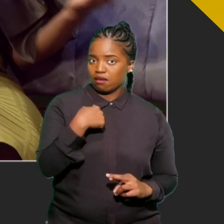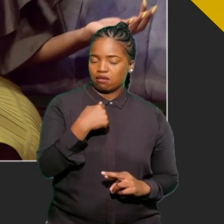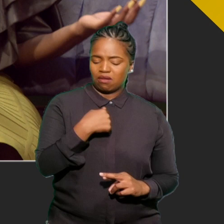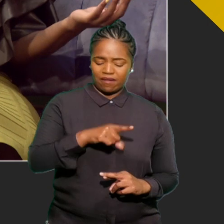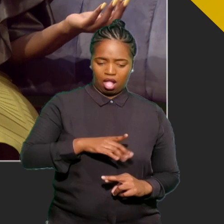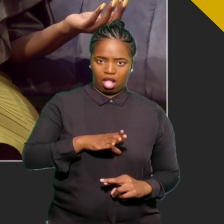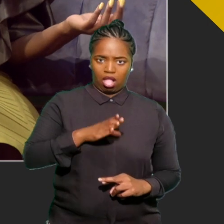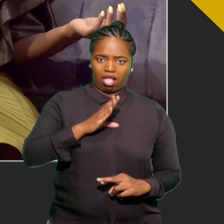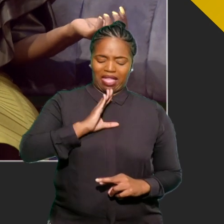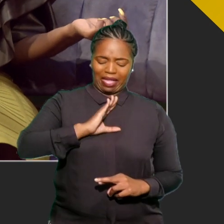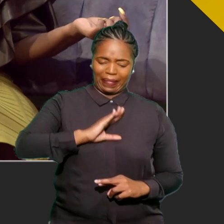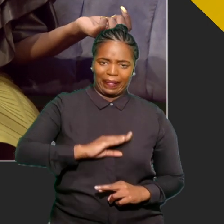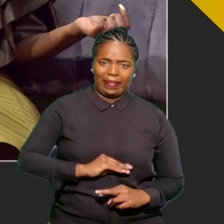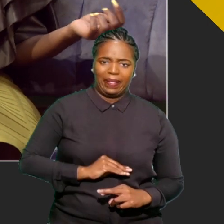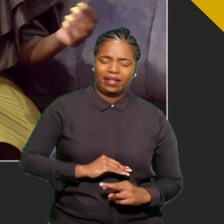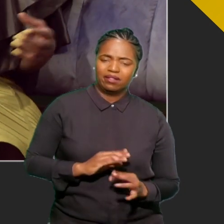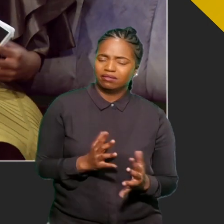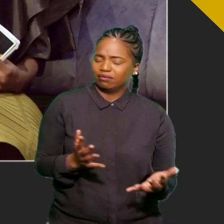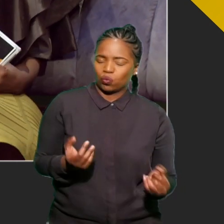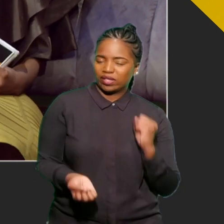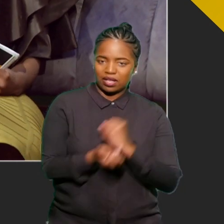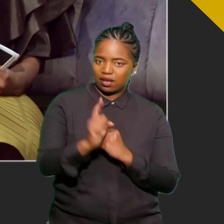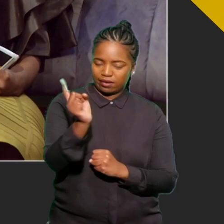person and how society actually perceives you.